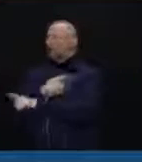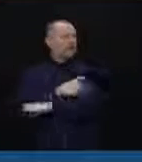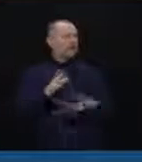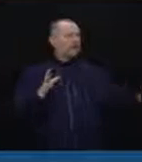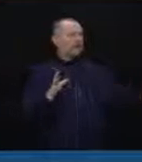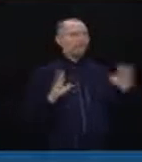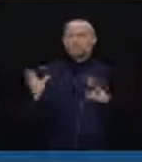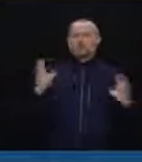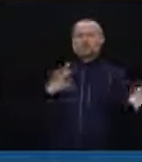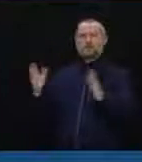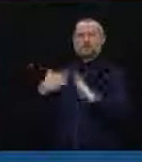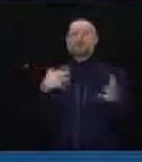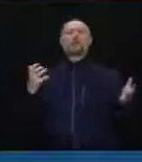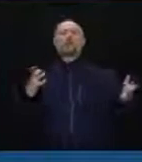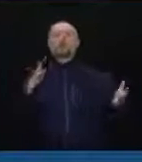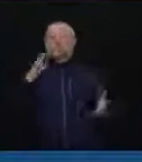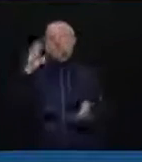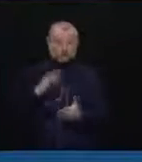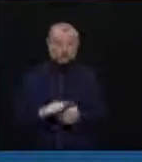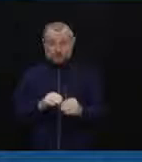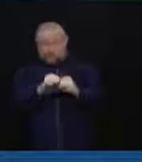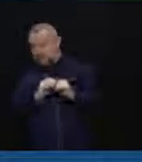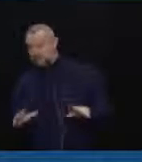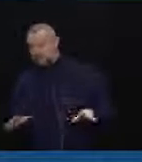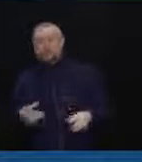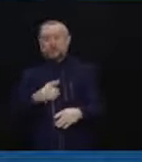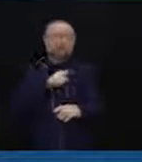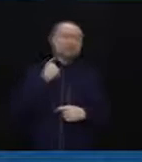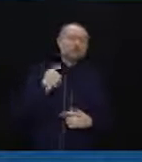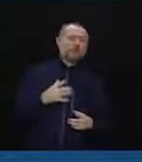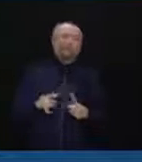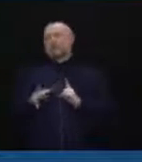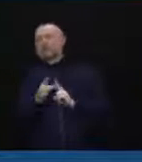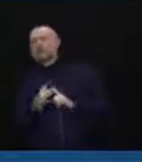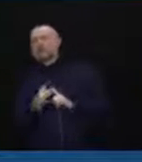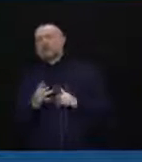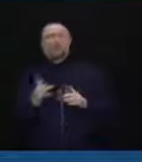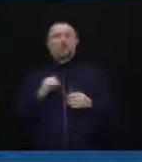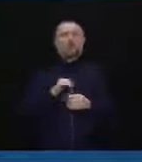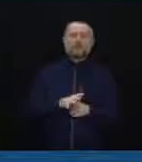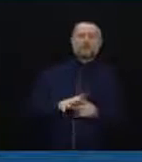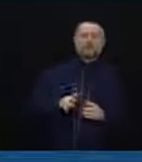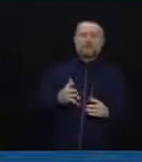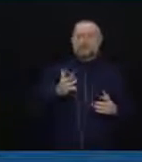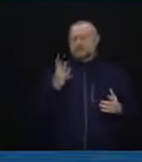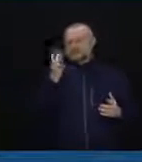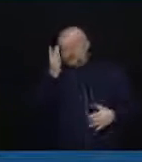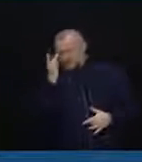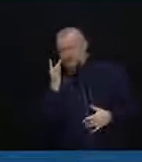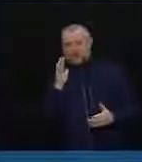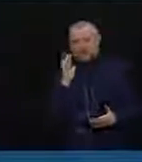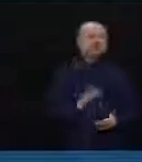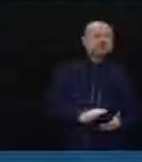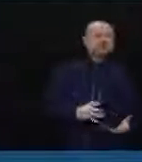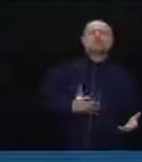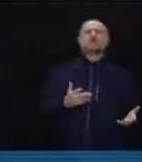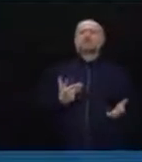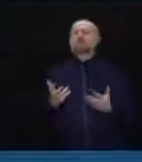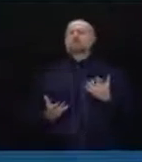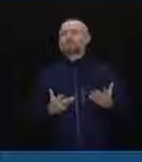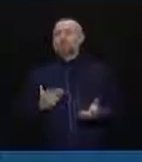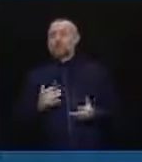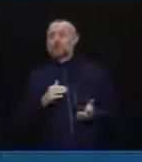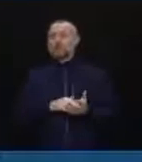less vulnerable to COVID, they get sick less. We've heard from doctors and others have said you know, it's not time